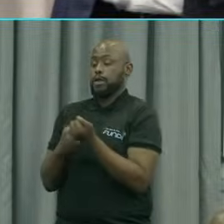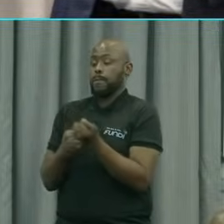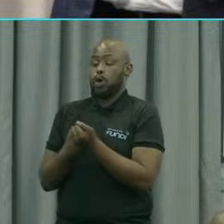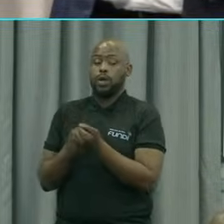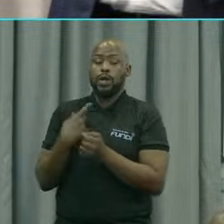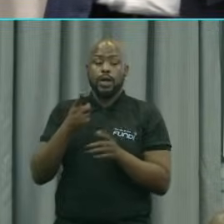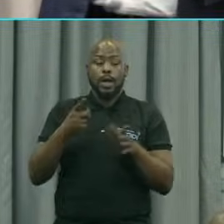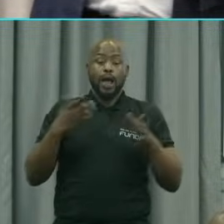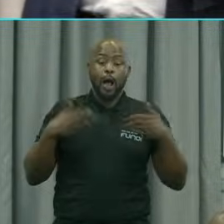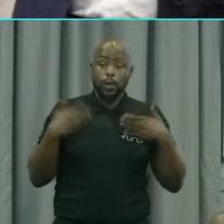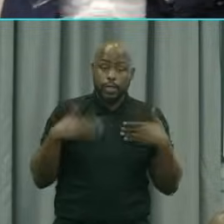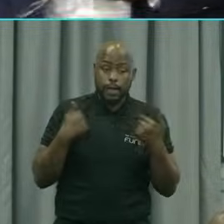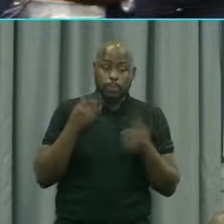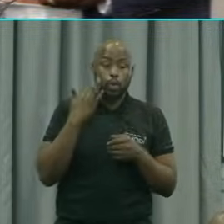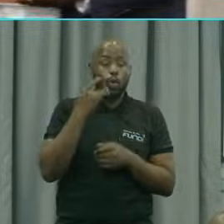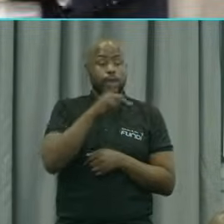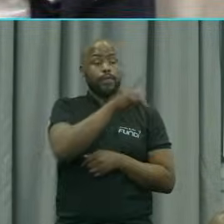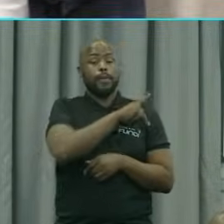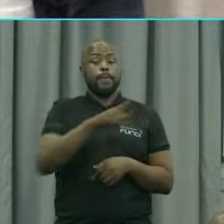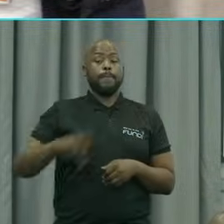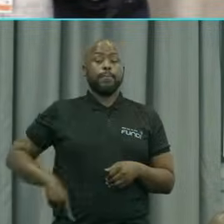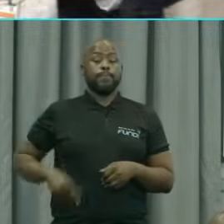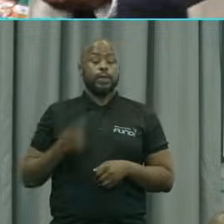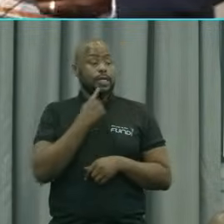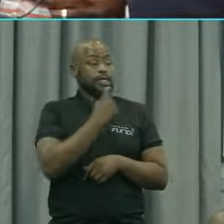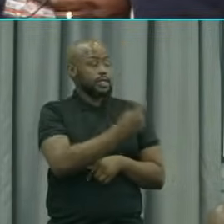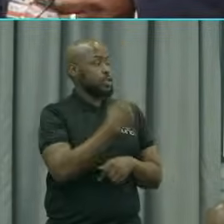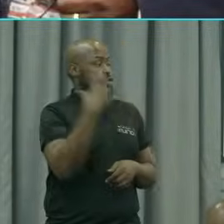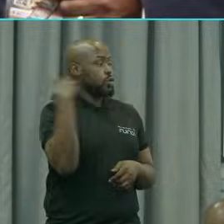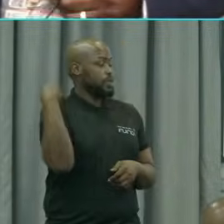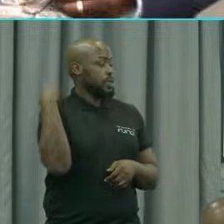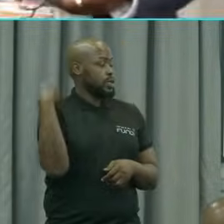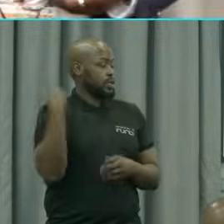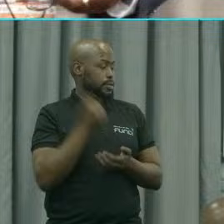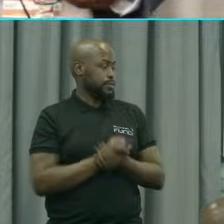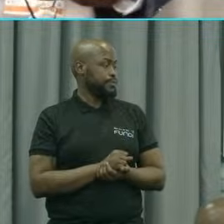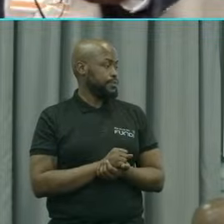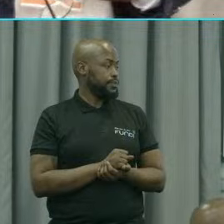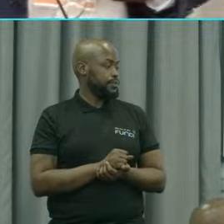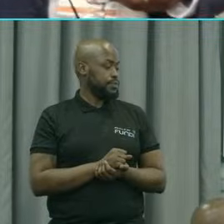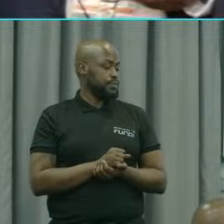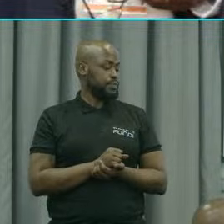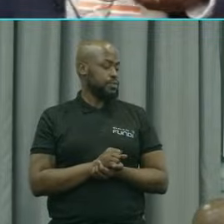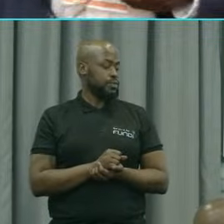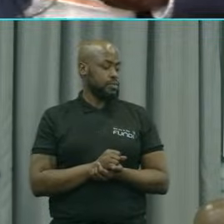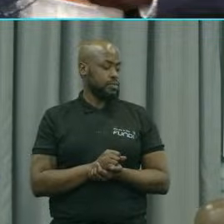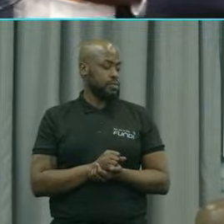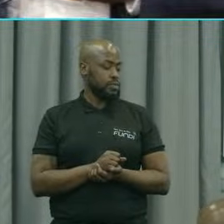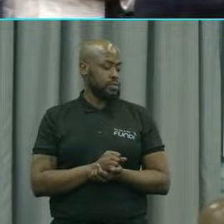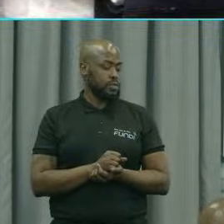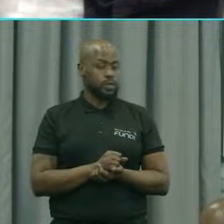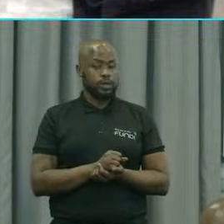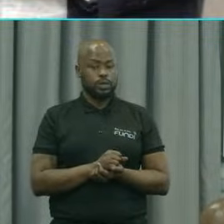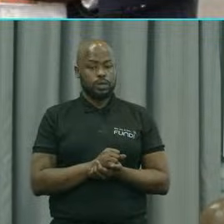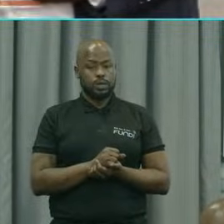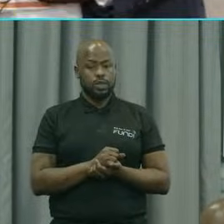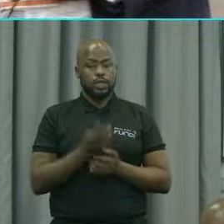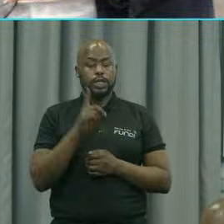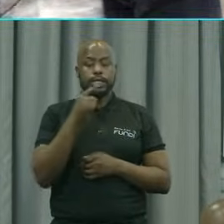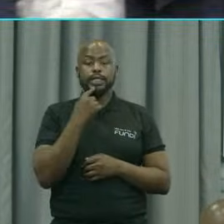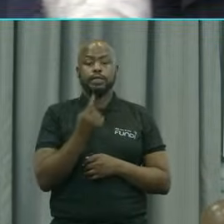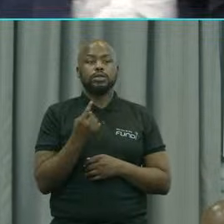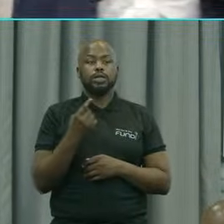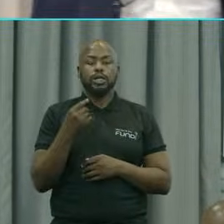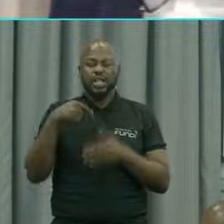And I was happy when the president said to the minister when the results were presented to the president said,